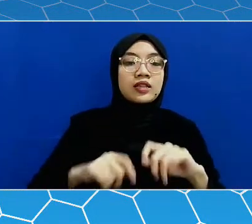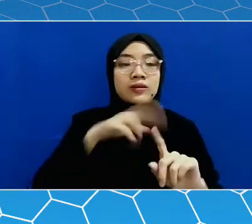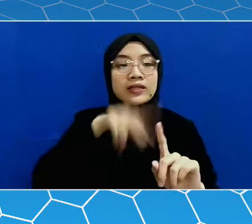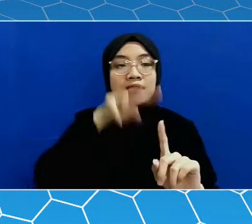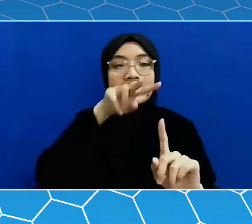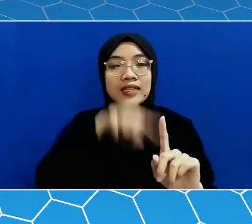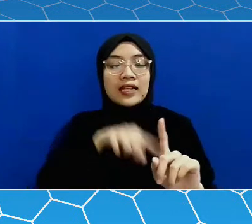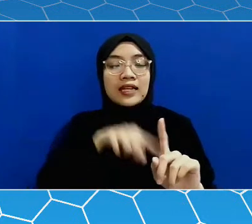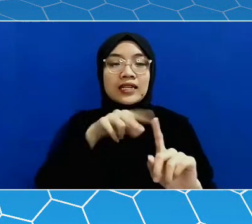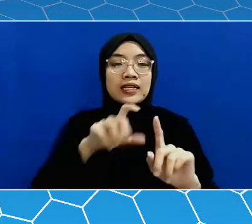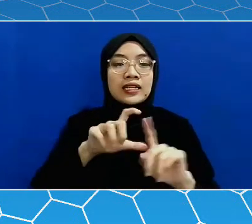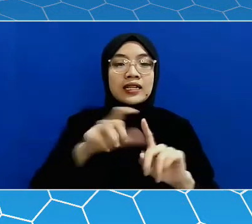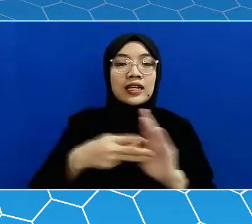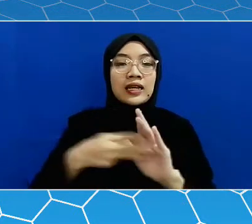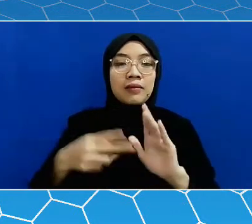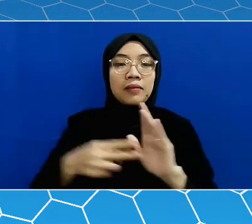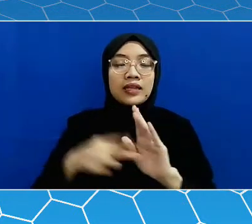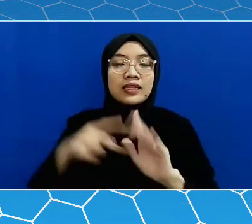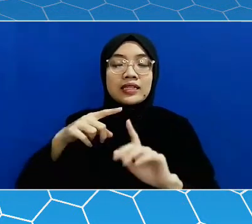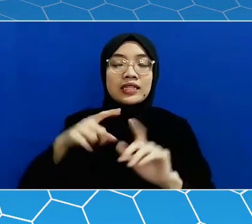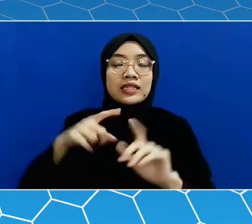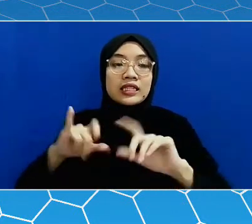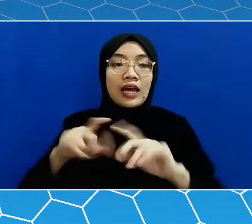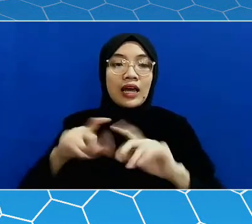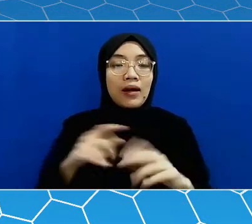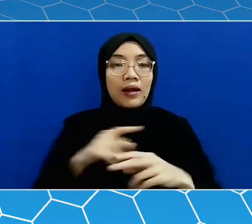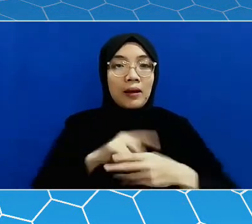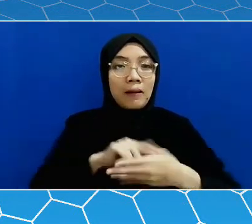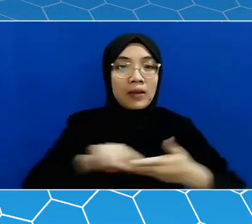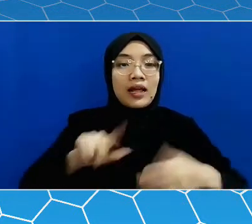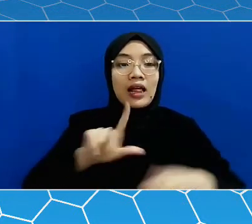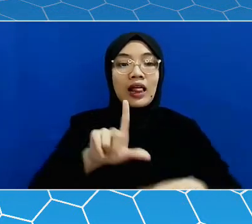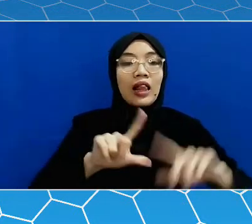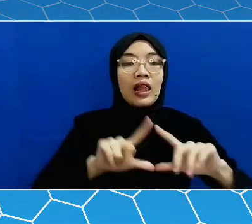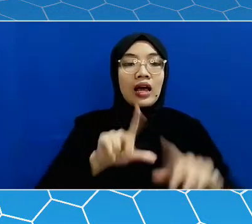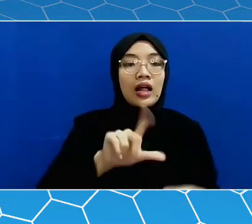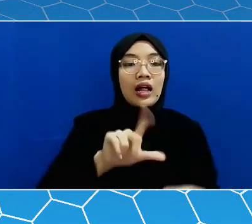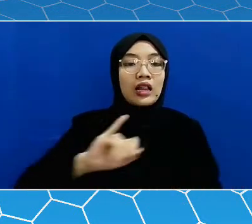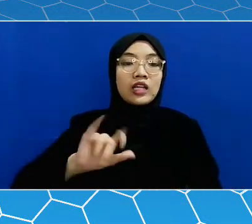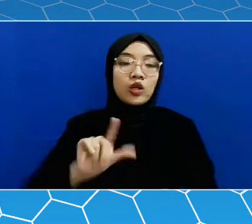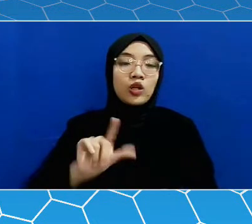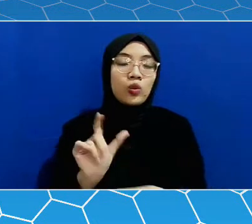emotional ability. Linglung is for confusion, Lupa is